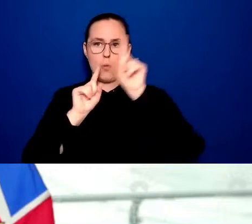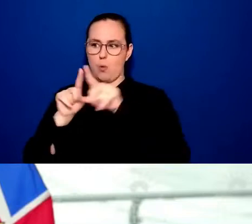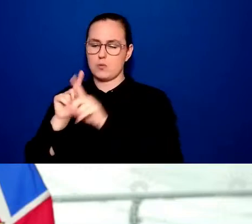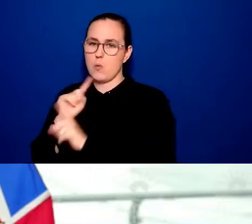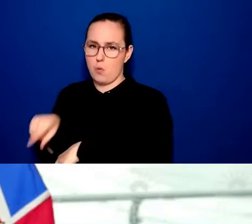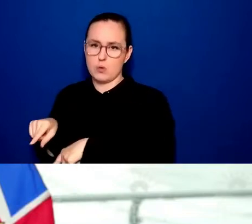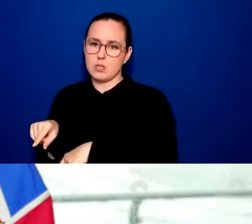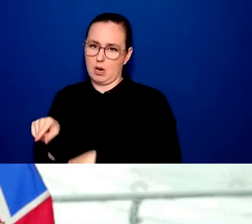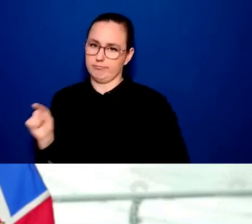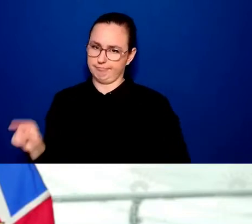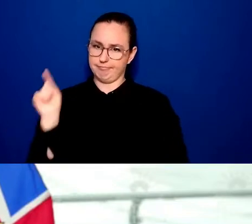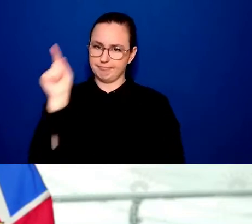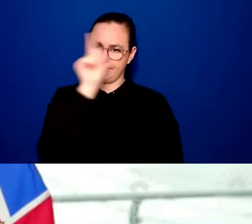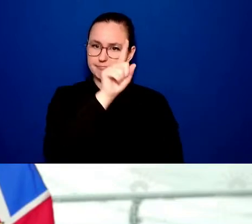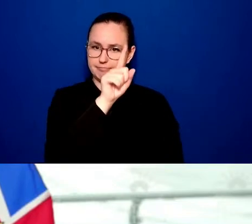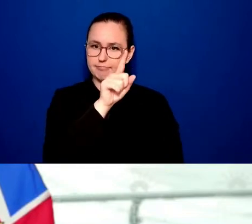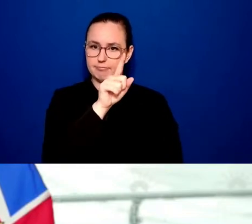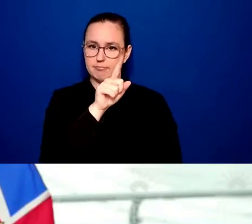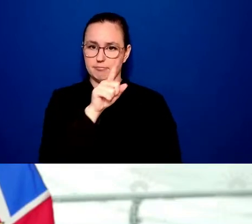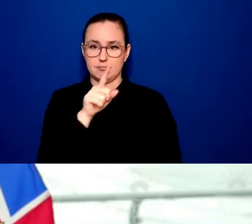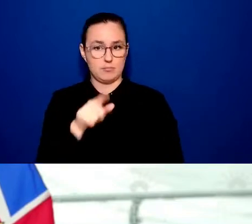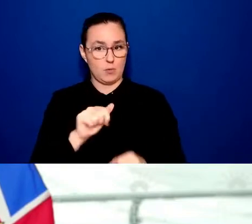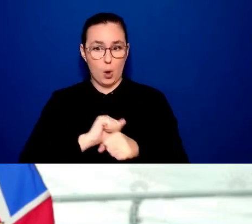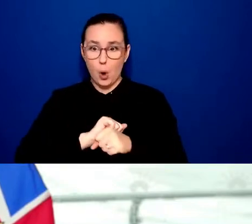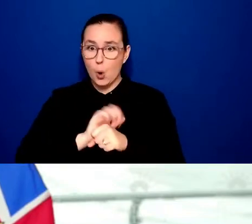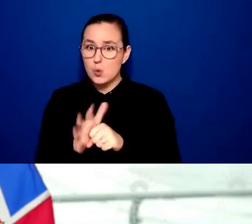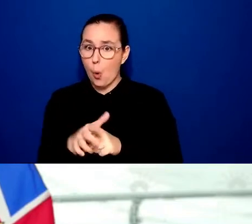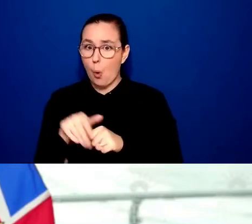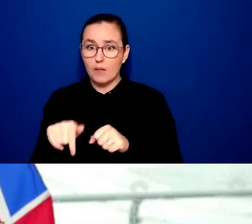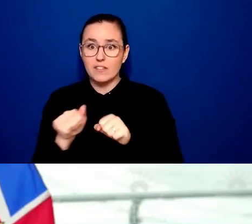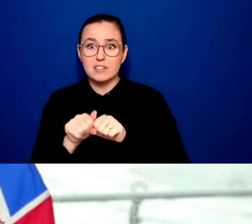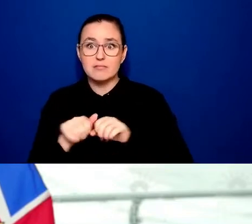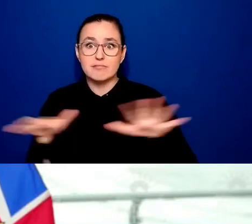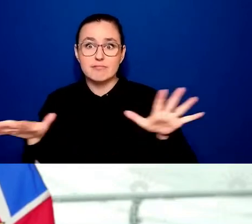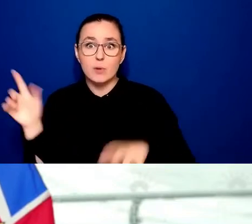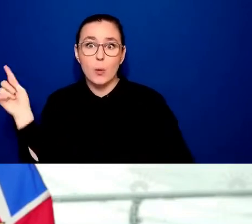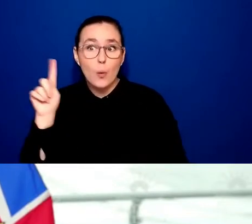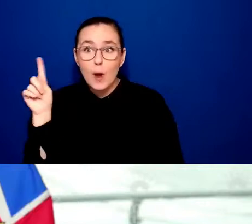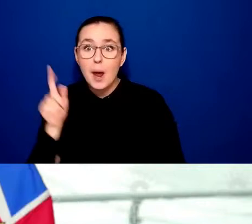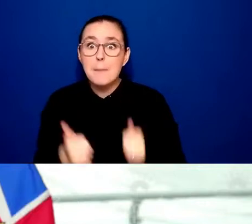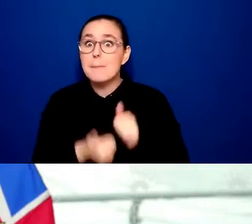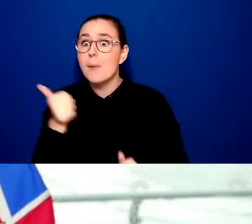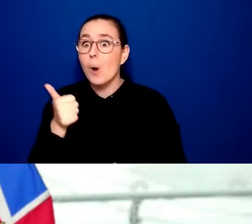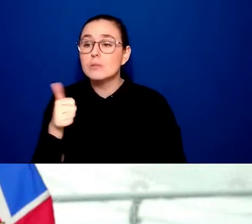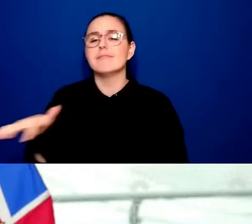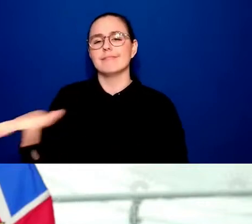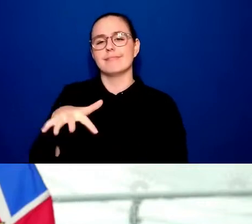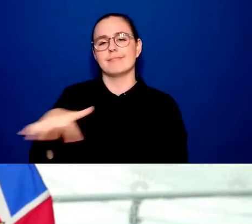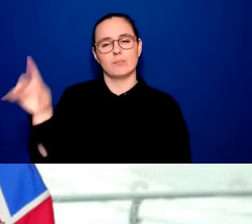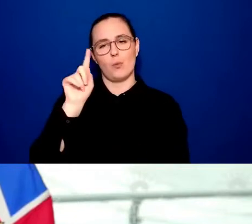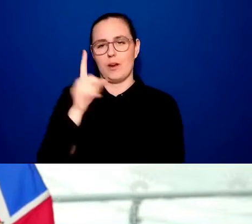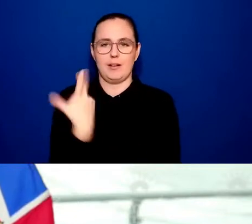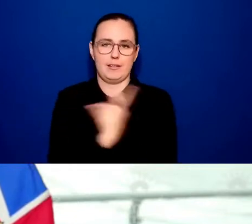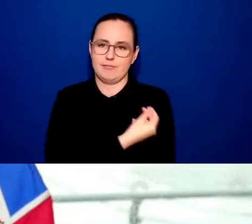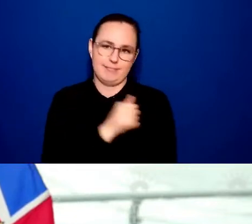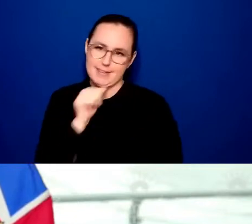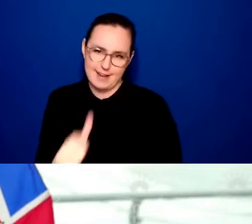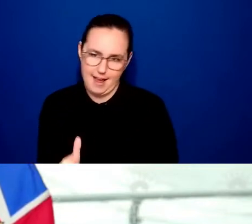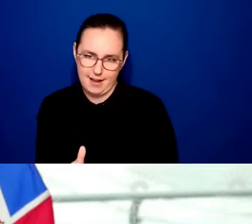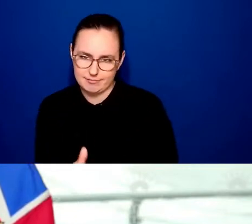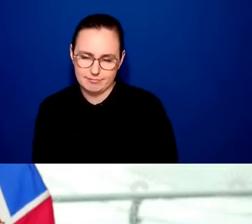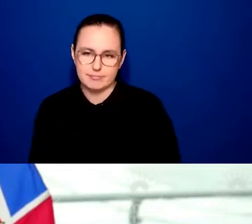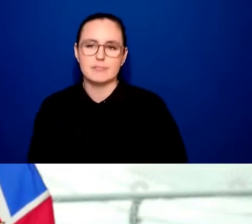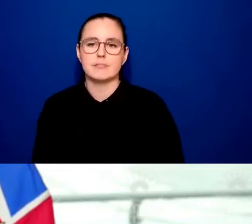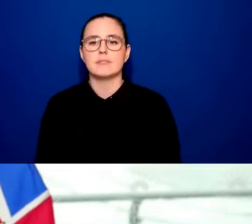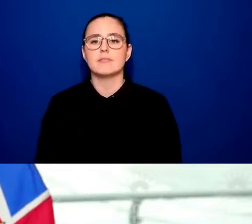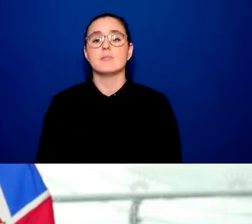of the unvaccinated to a large extent, that in such a pandemic, the importance of immunization is there. And